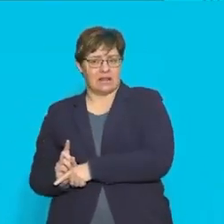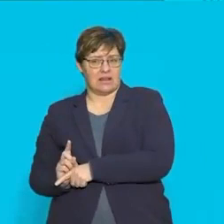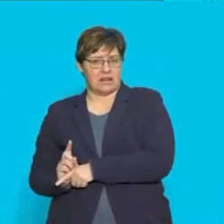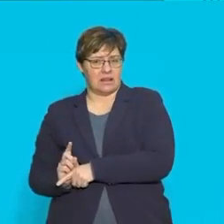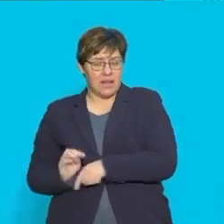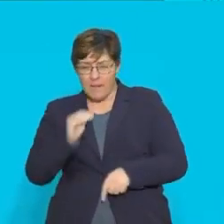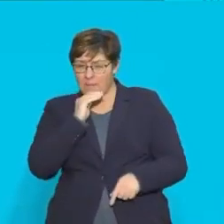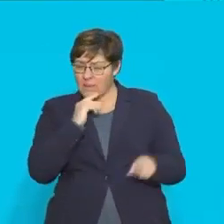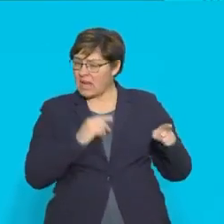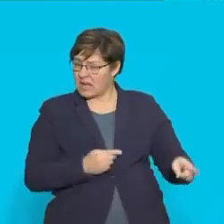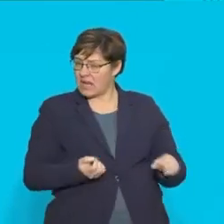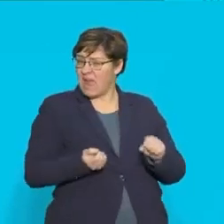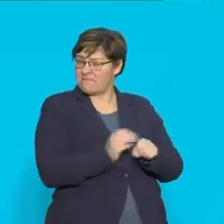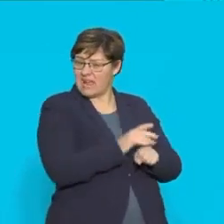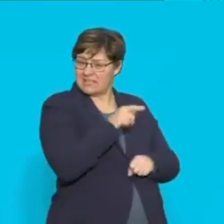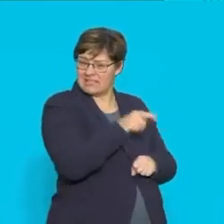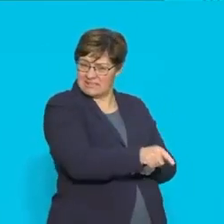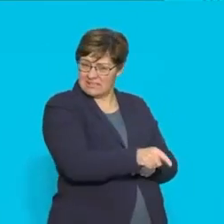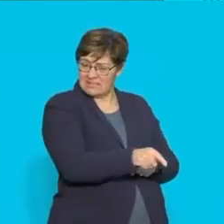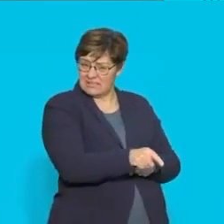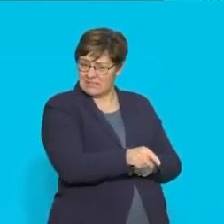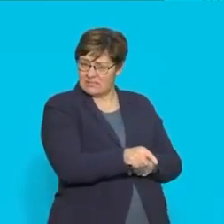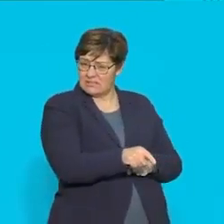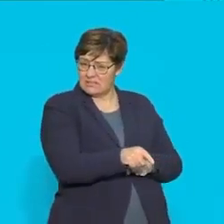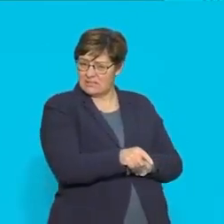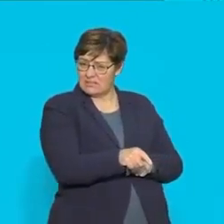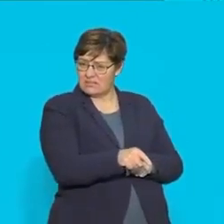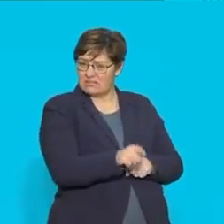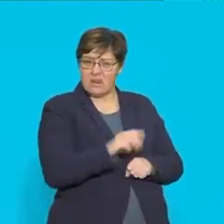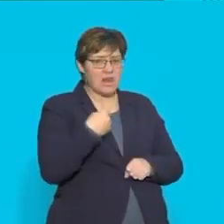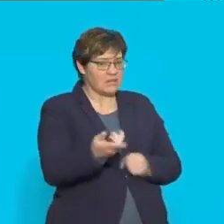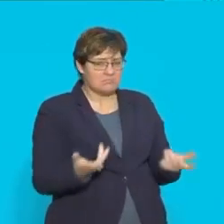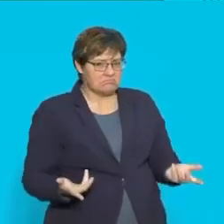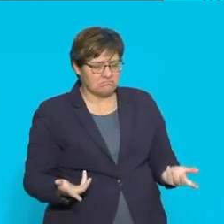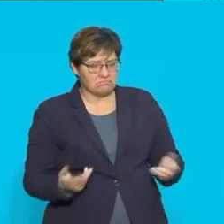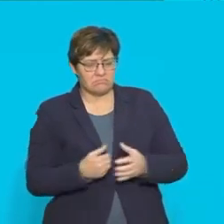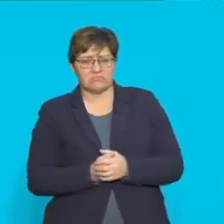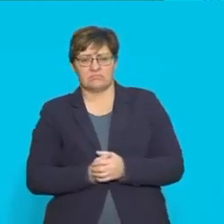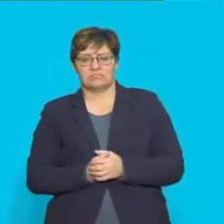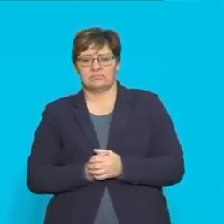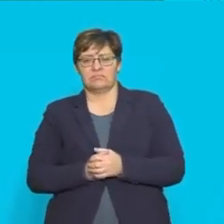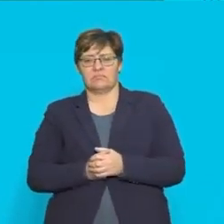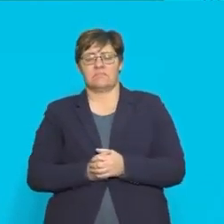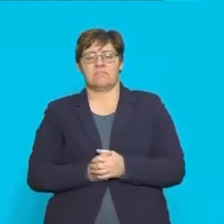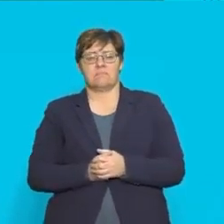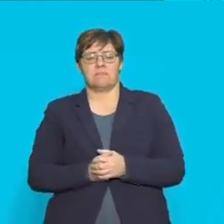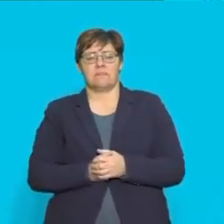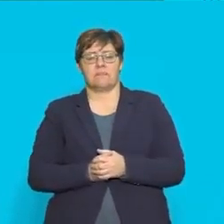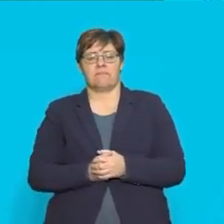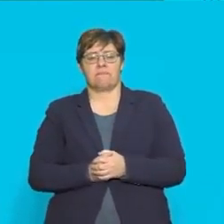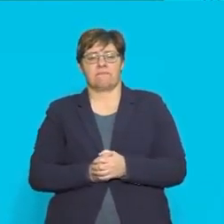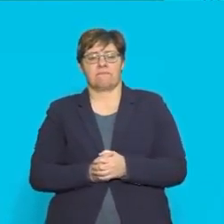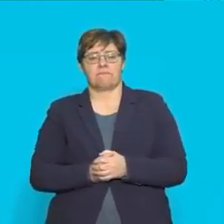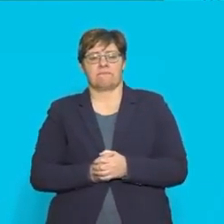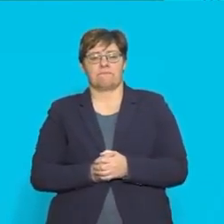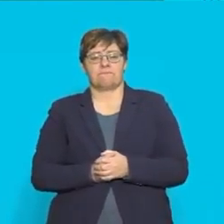tail doesn't mean it will affect head for the next flip. Not really.